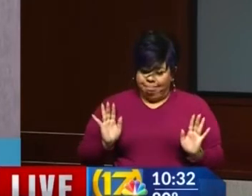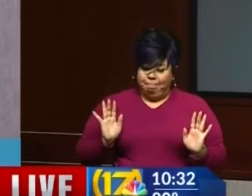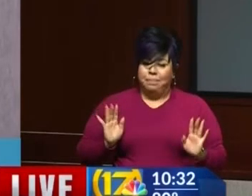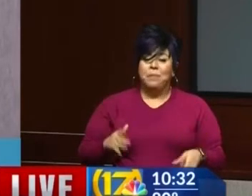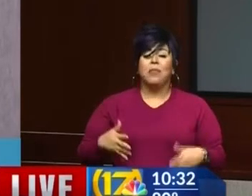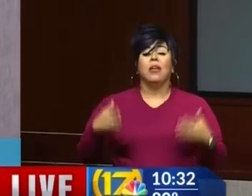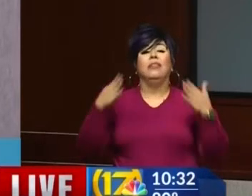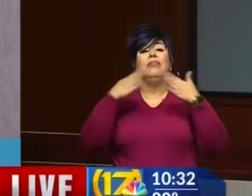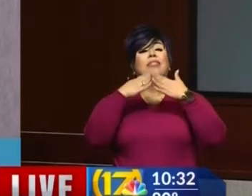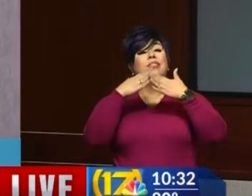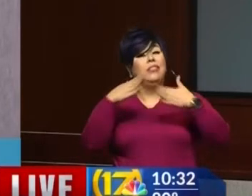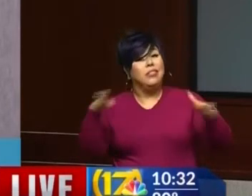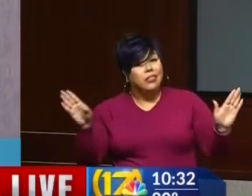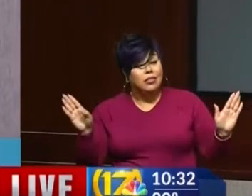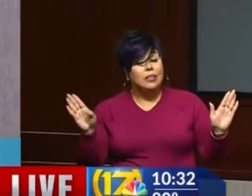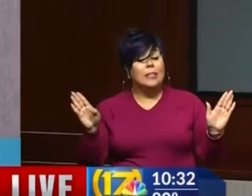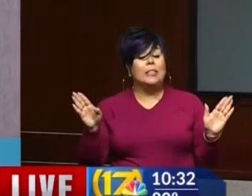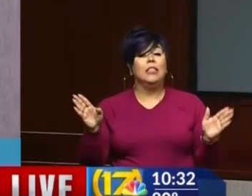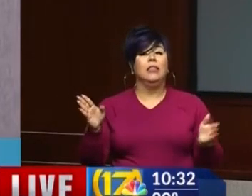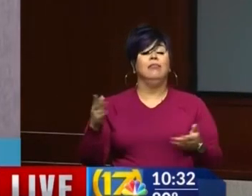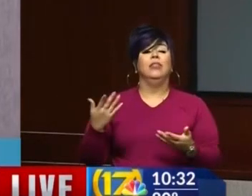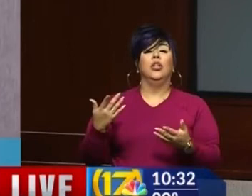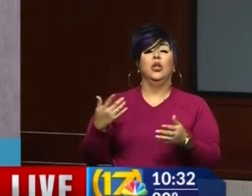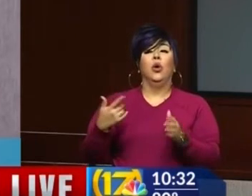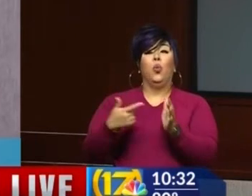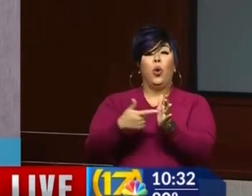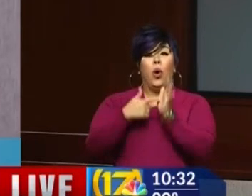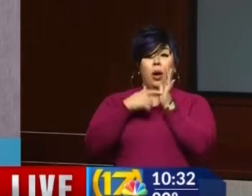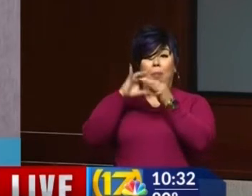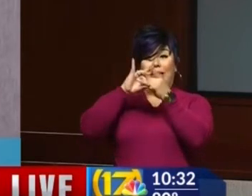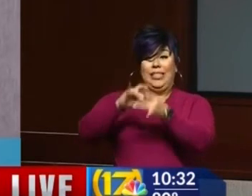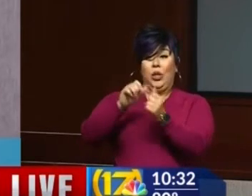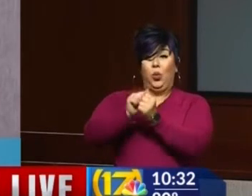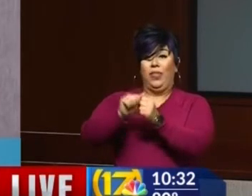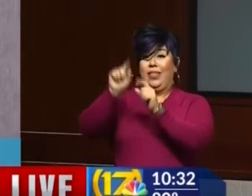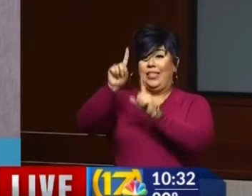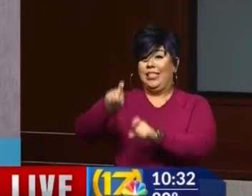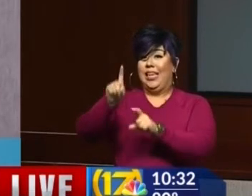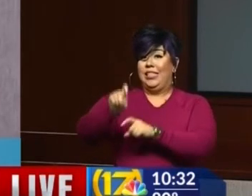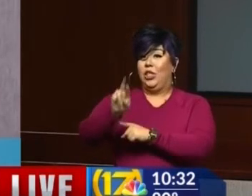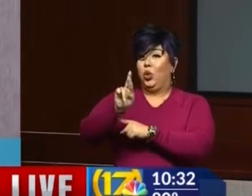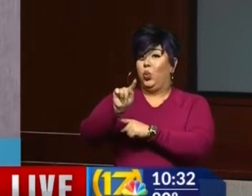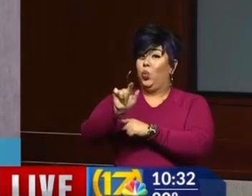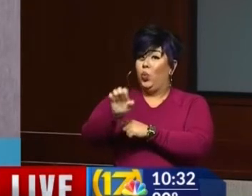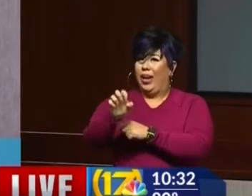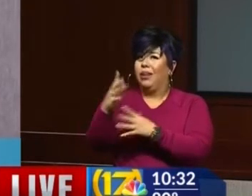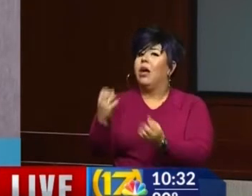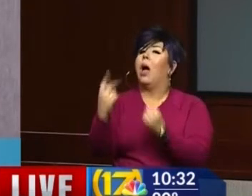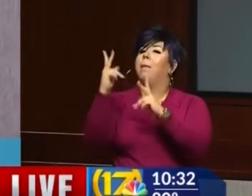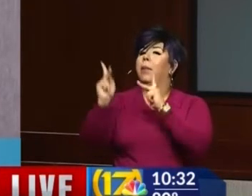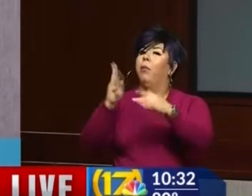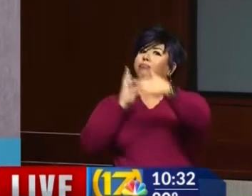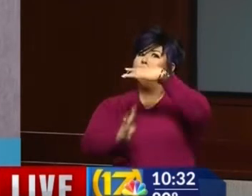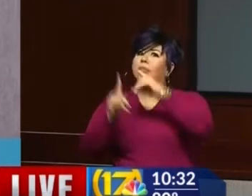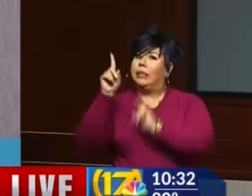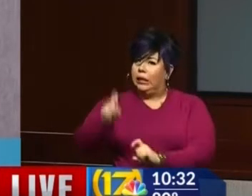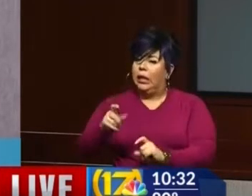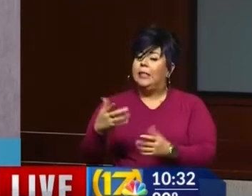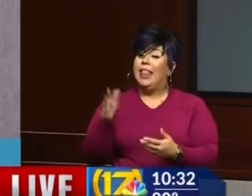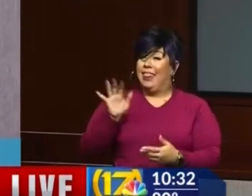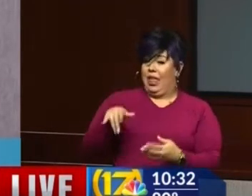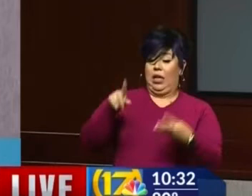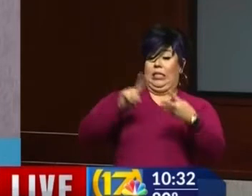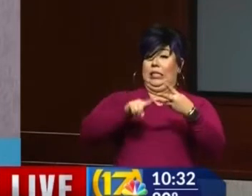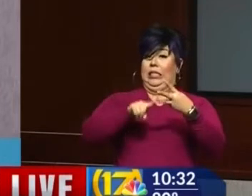The overall requirement on testing rate, which we talked about, which